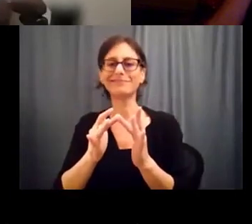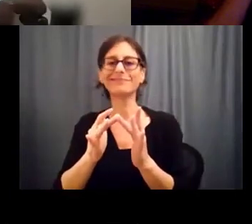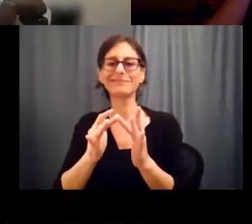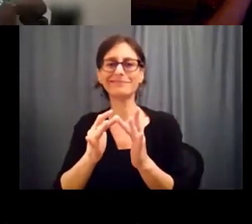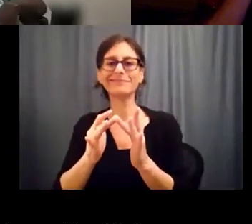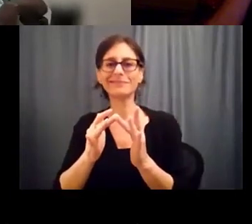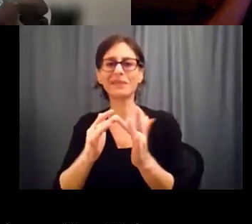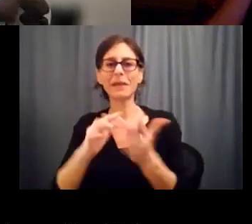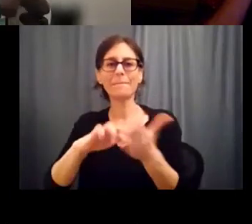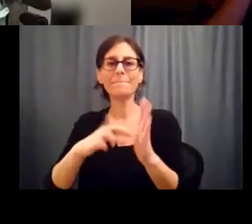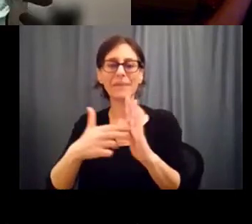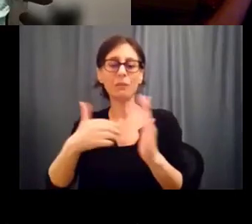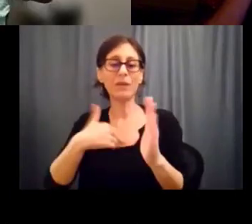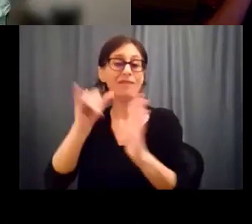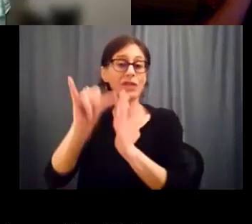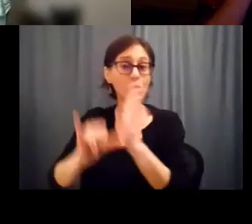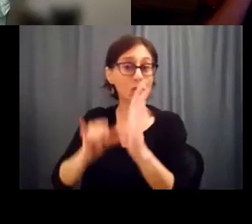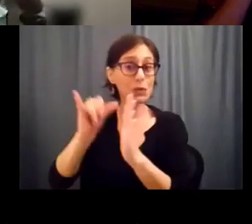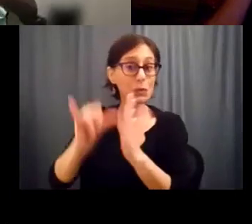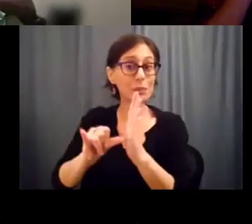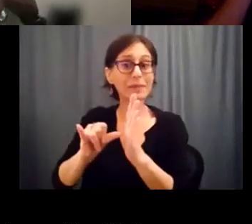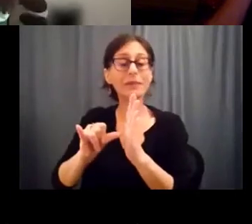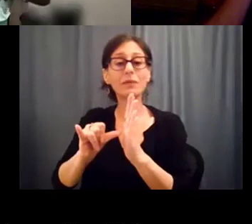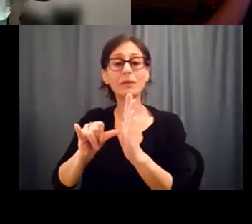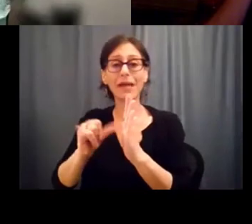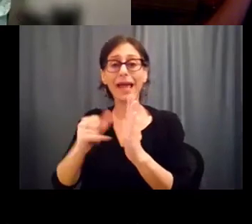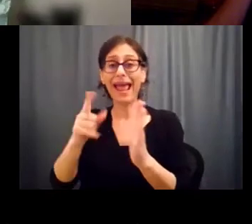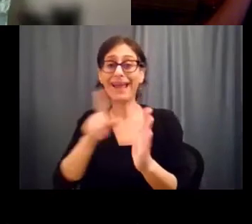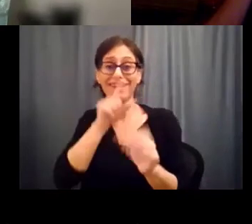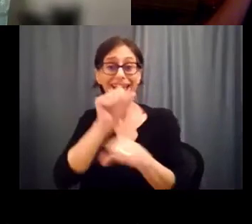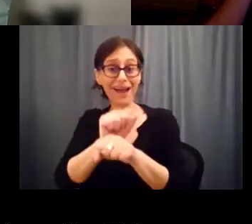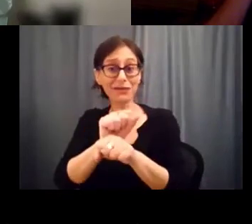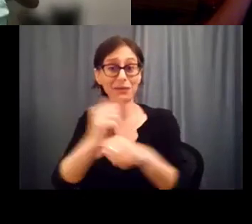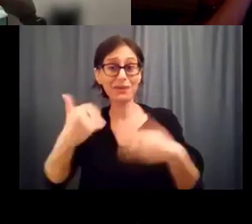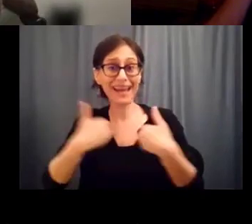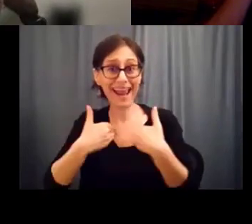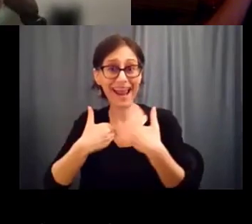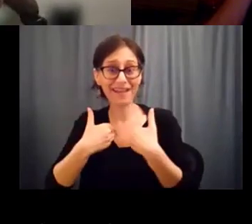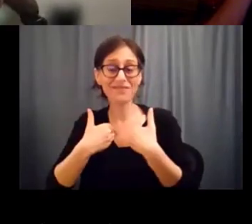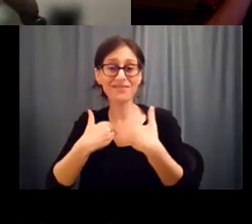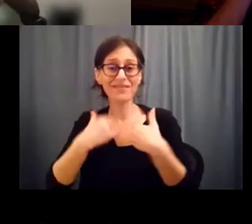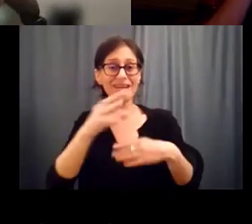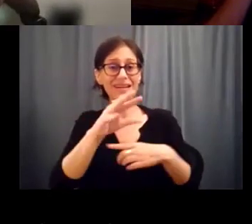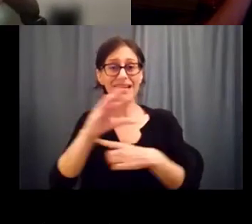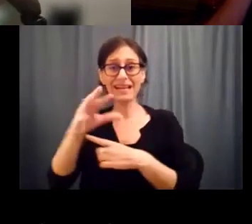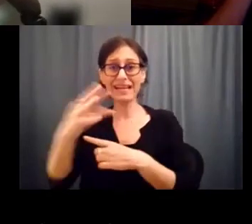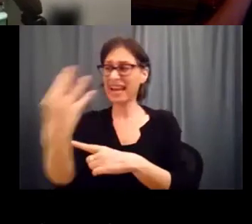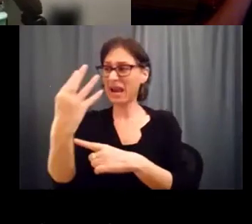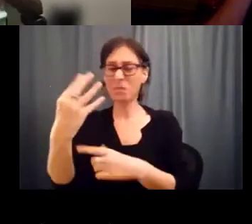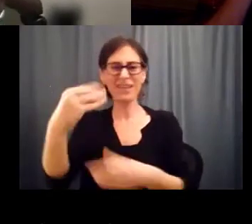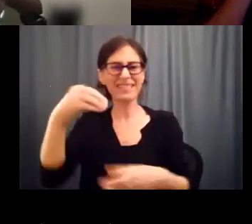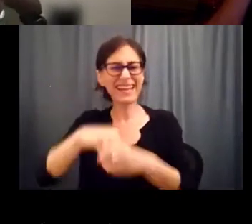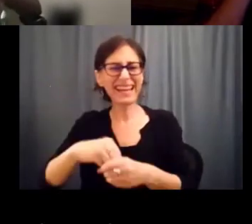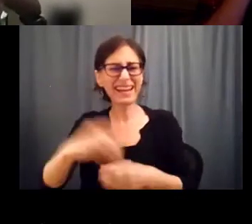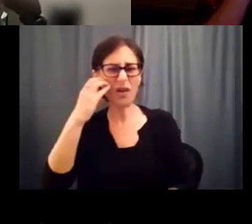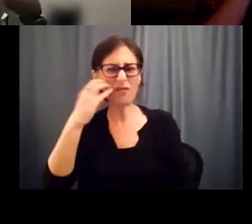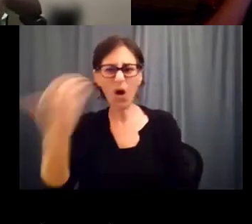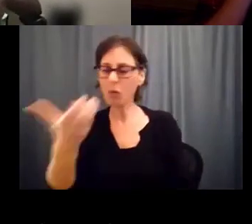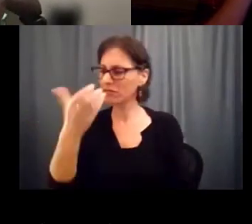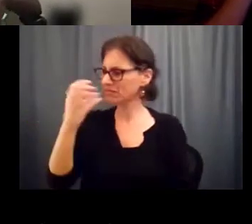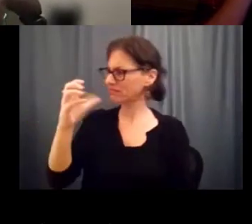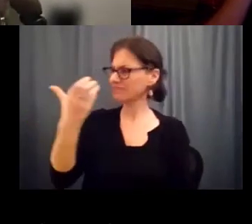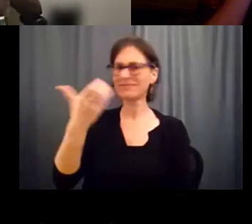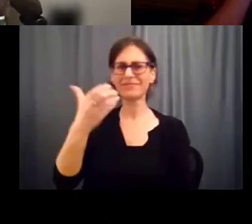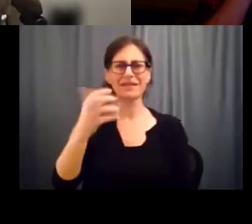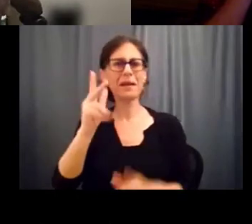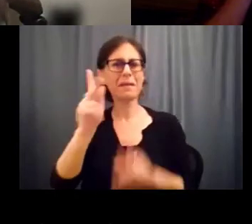we have YouTube, and we actually have cameras in our phones, and people can